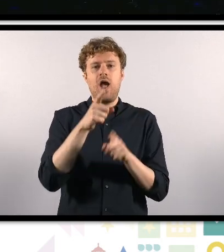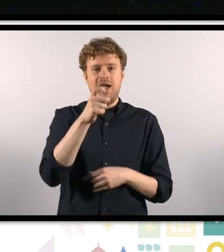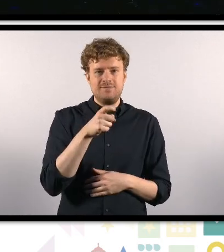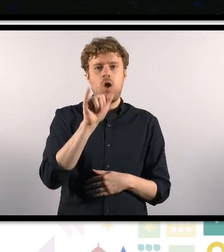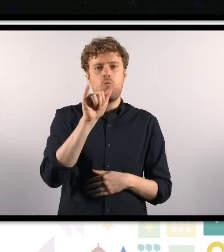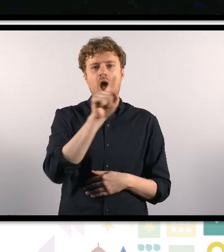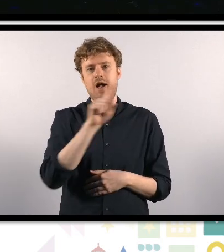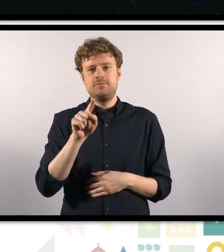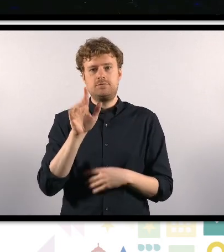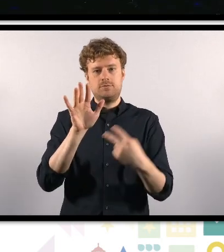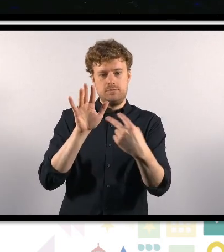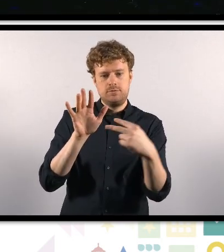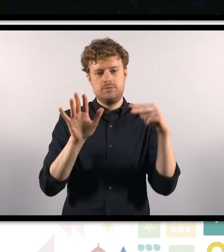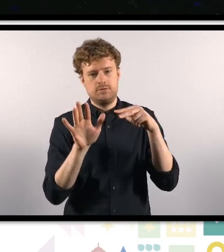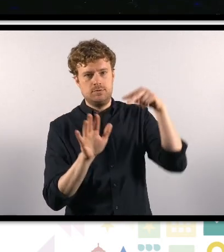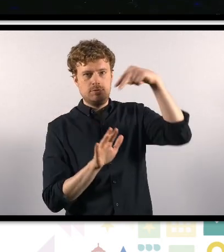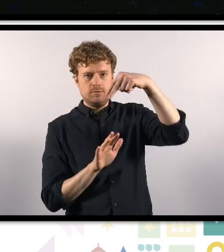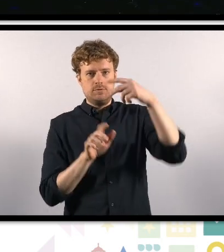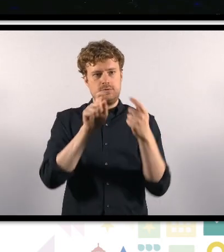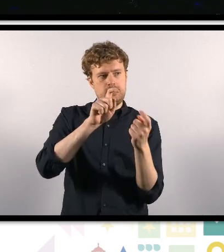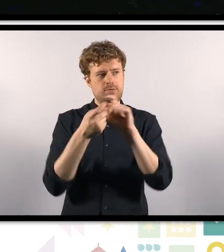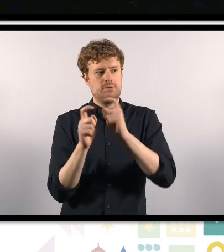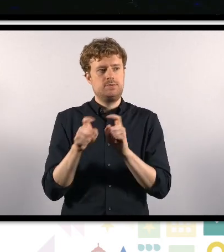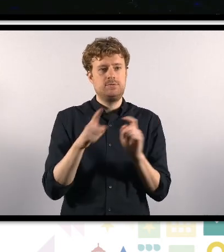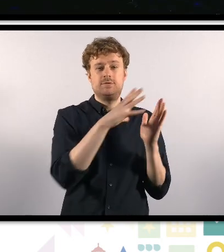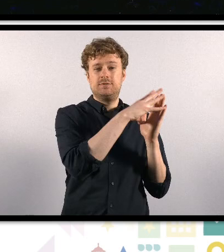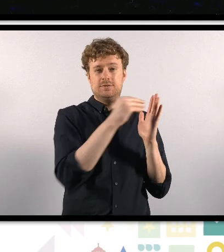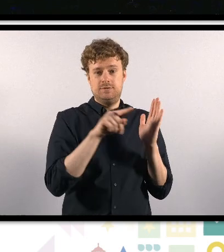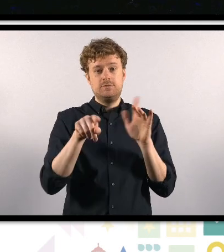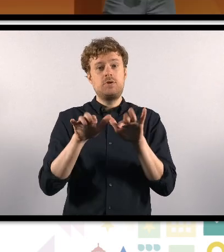So it says, welcome to KubeCon, everyone.